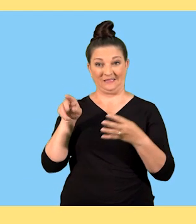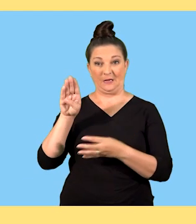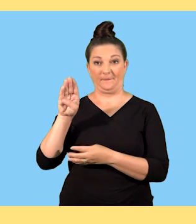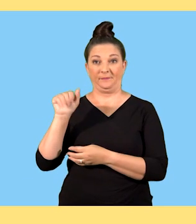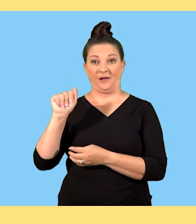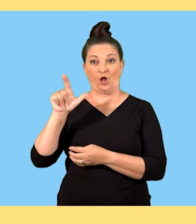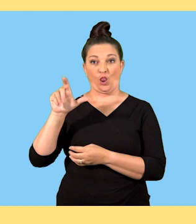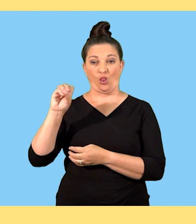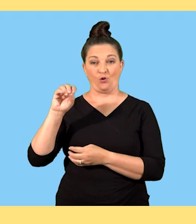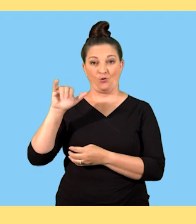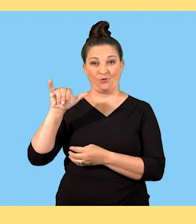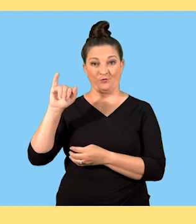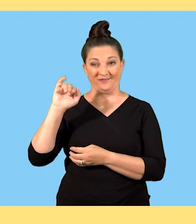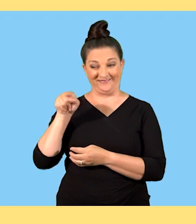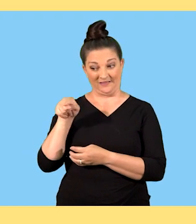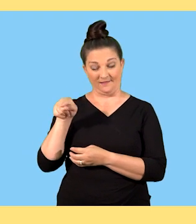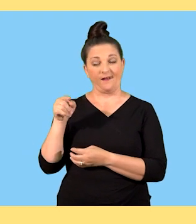debtor B. Baloyi